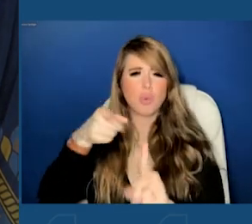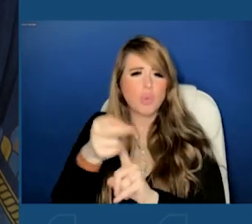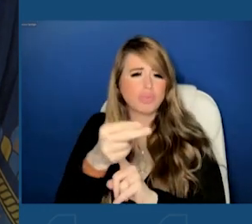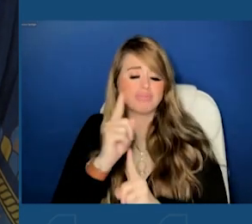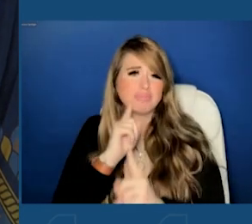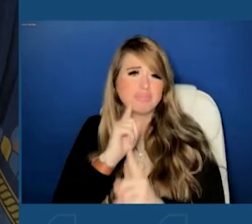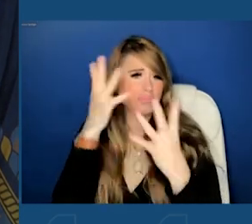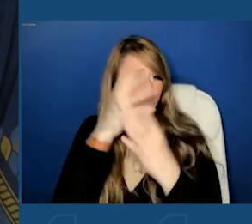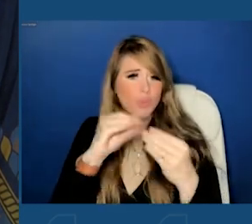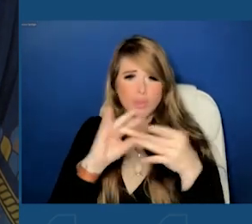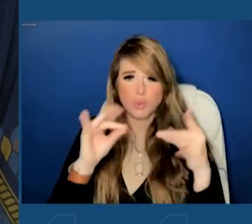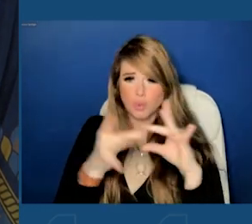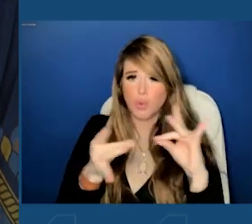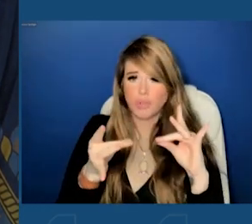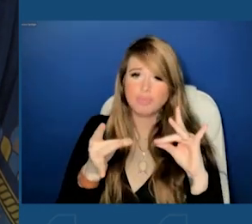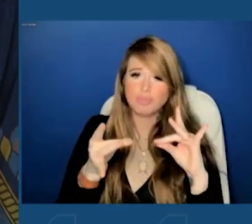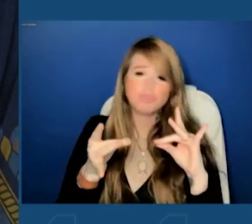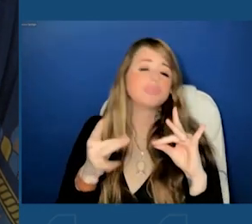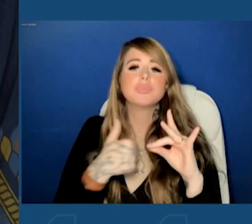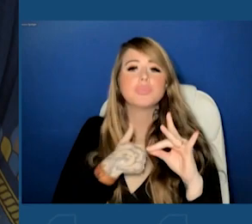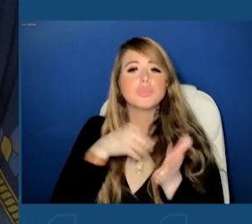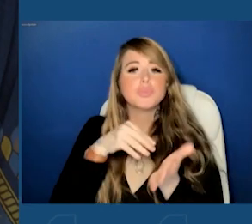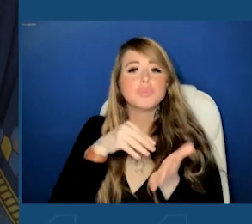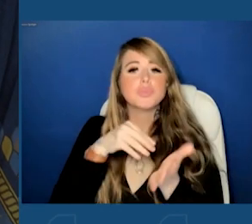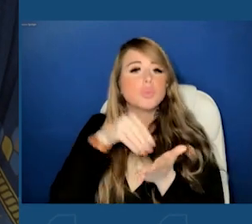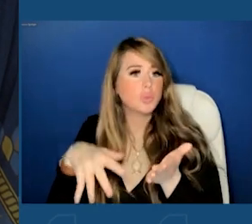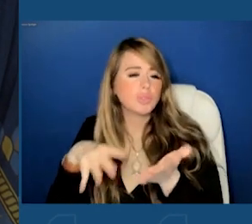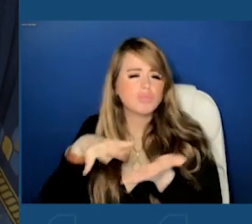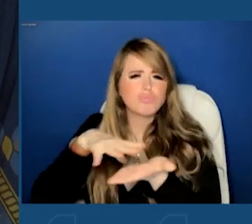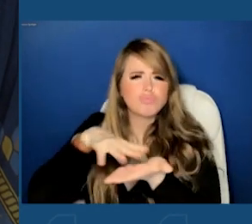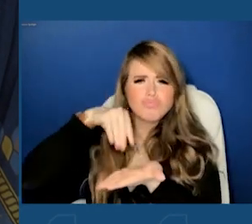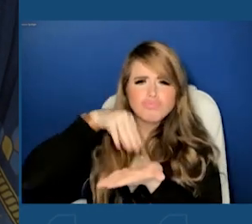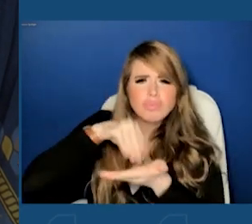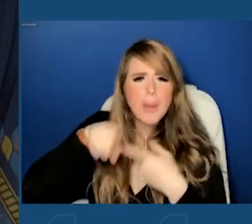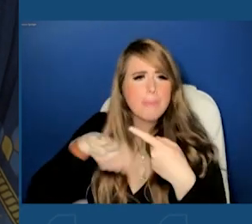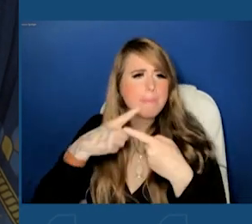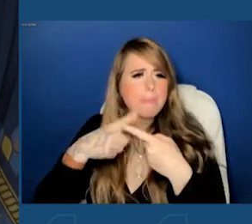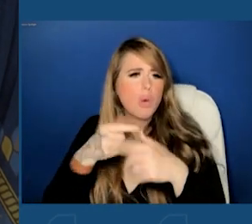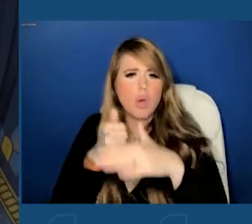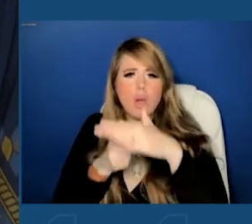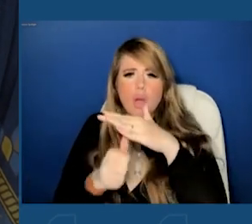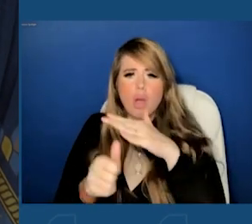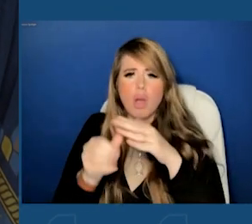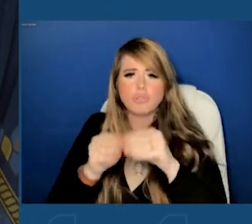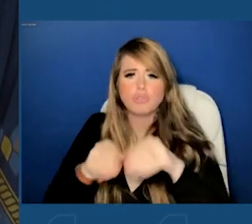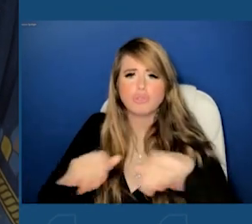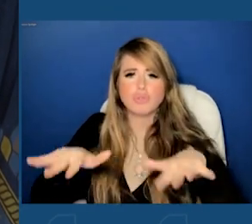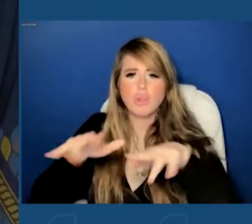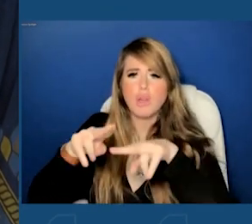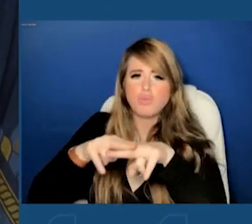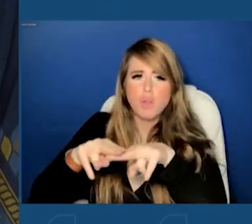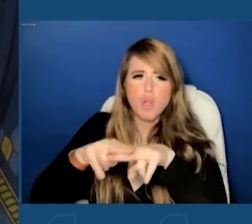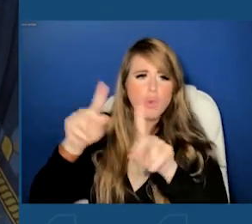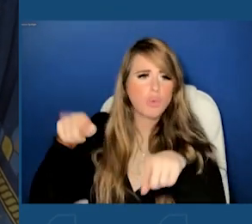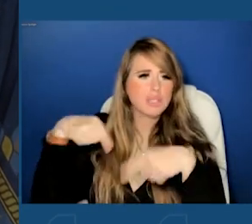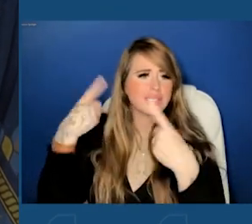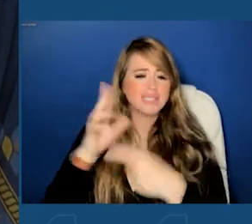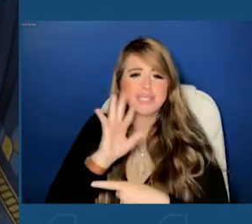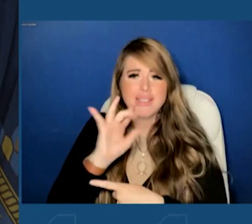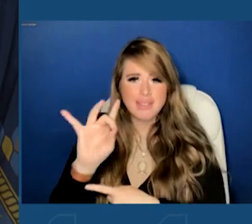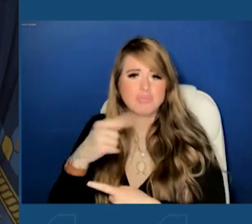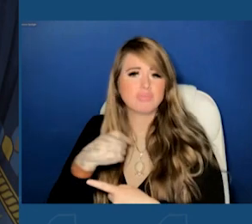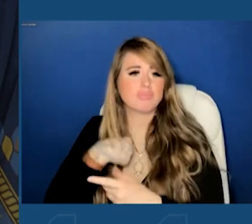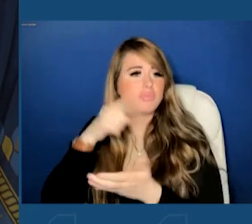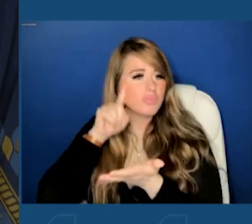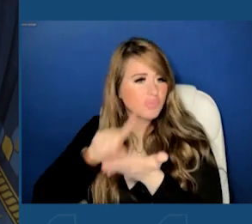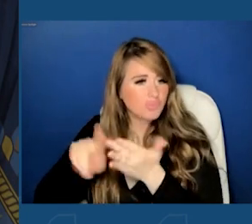been a student of the Underground Railroad since I was 8 years old and checked out the books at the library. It was